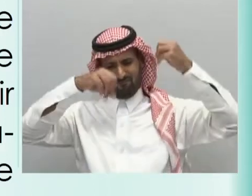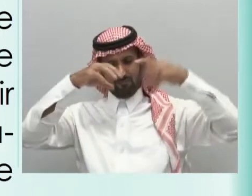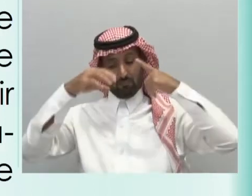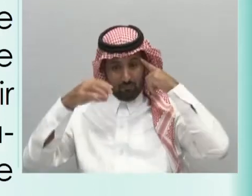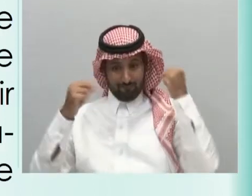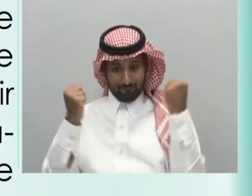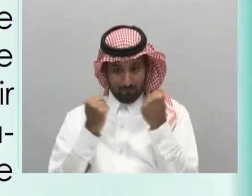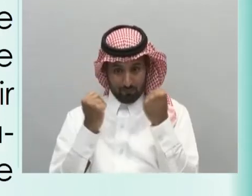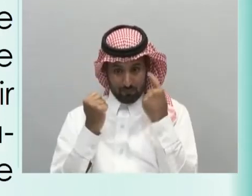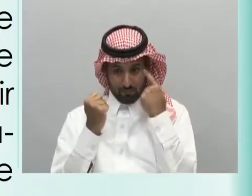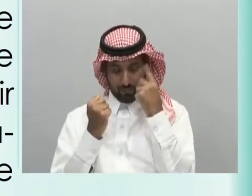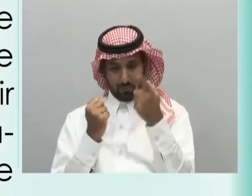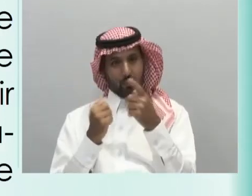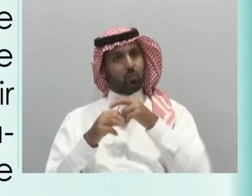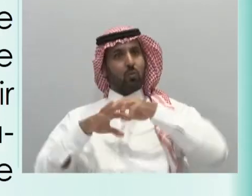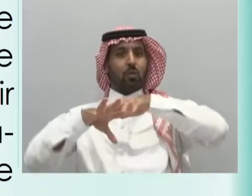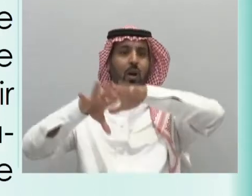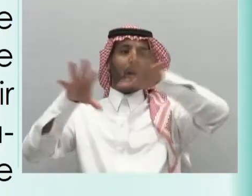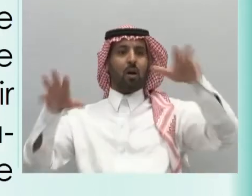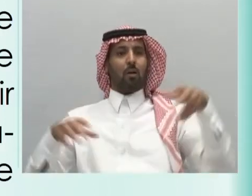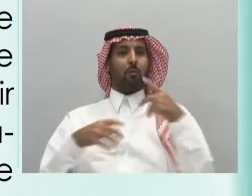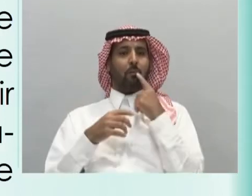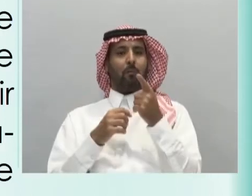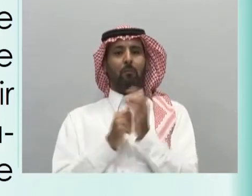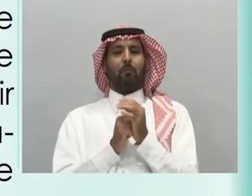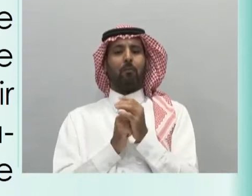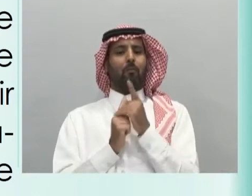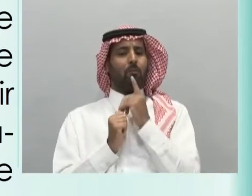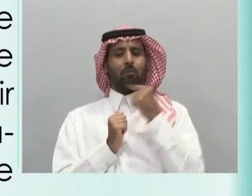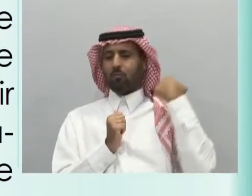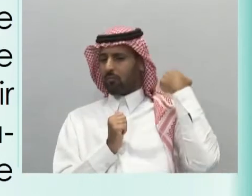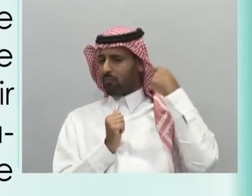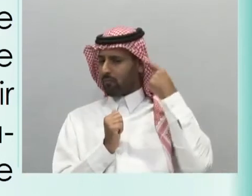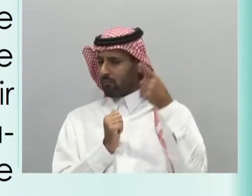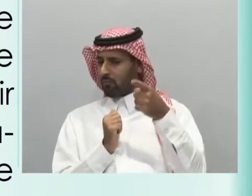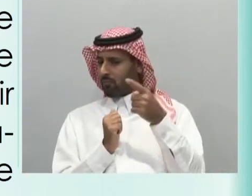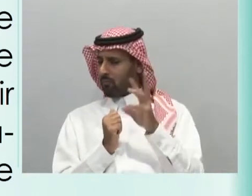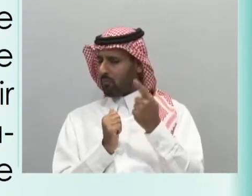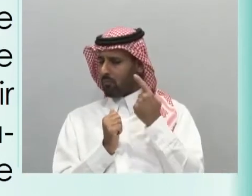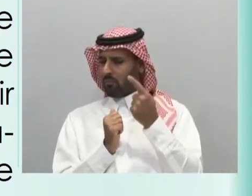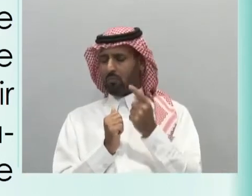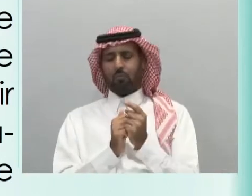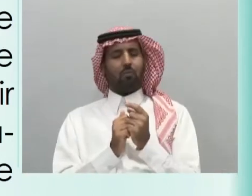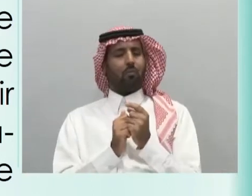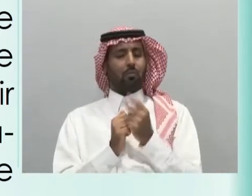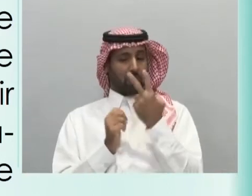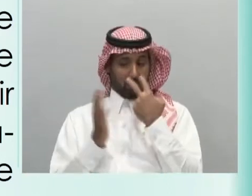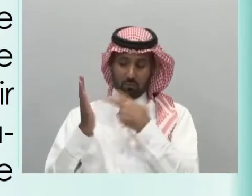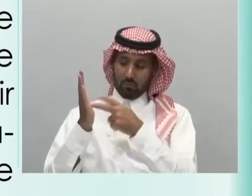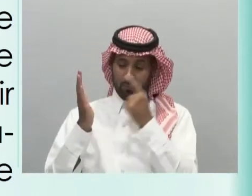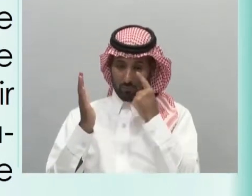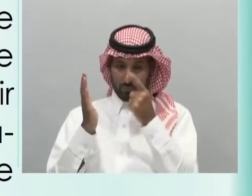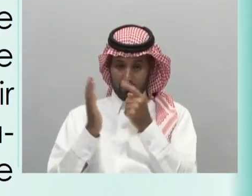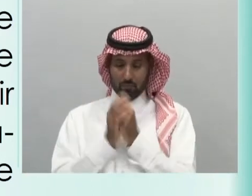think you need to try it. Okay, listen and try to understand what this